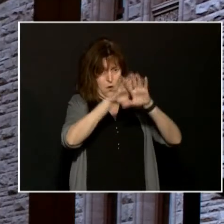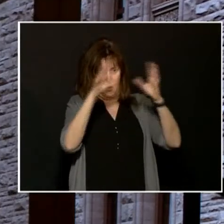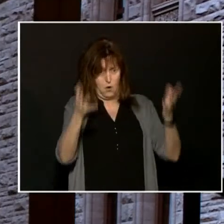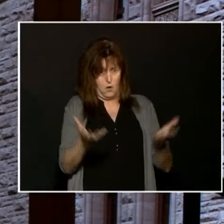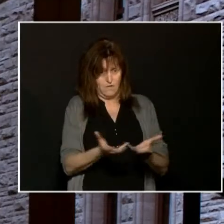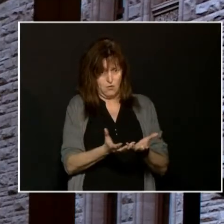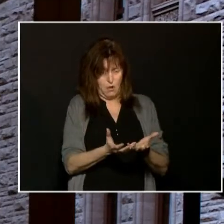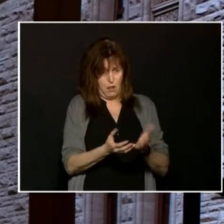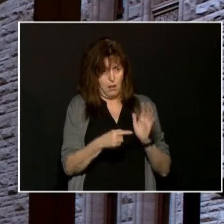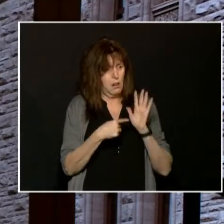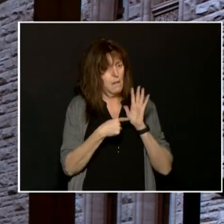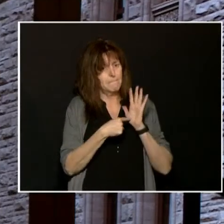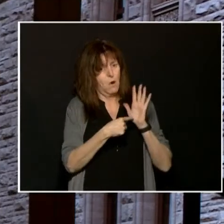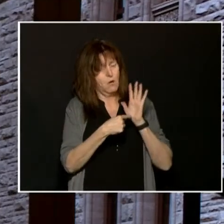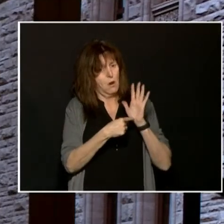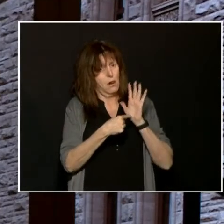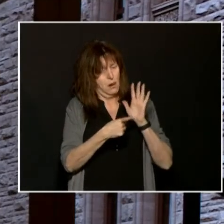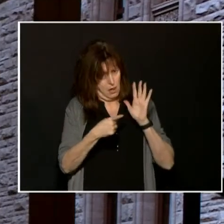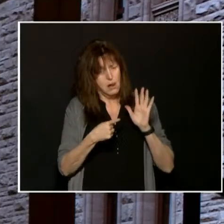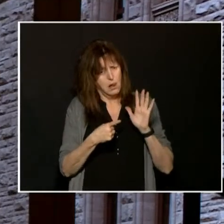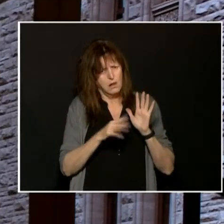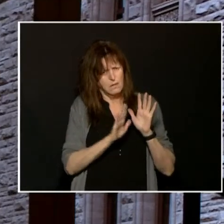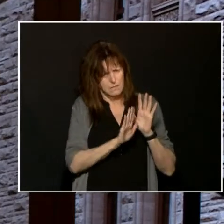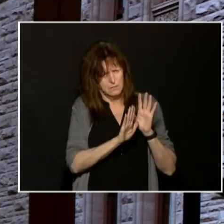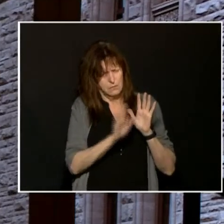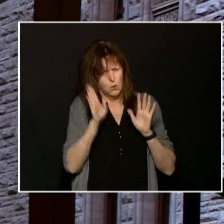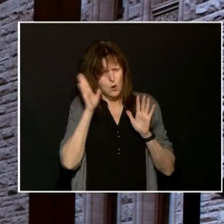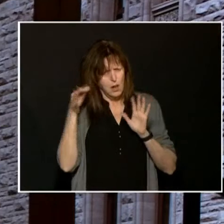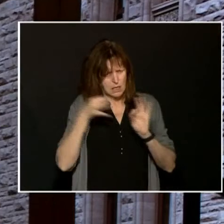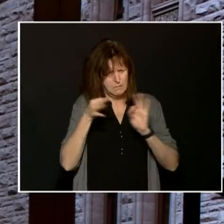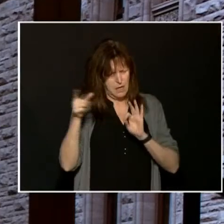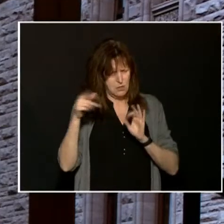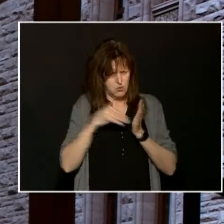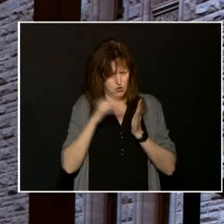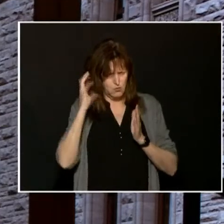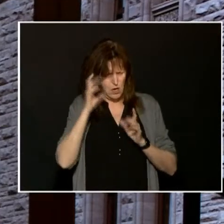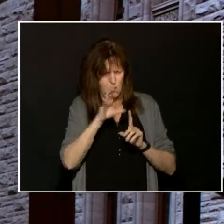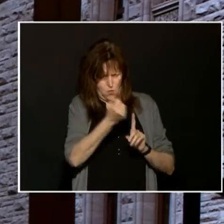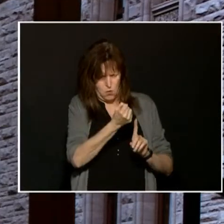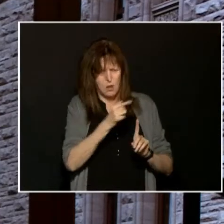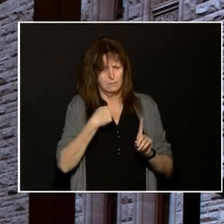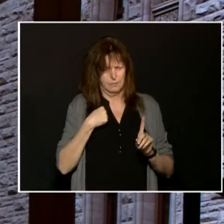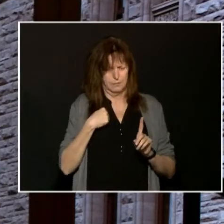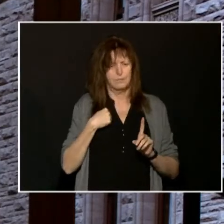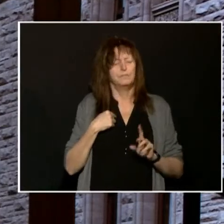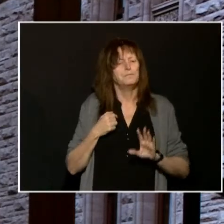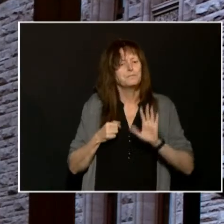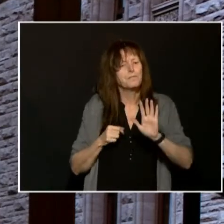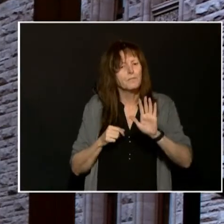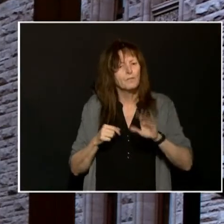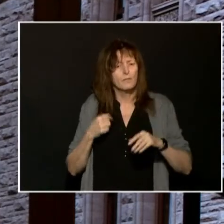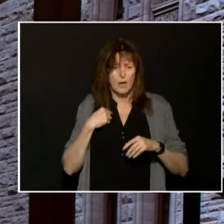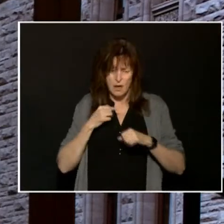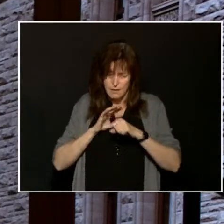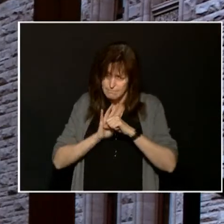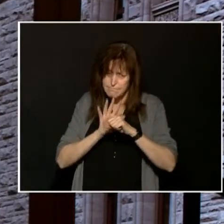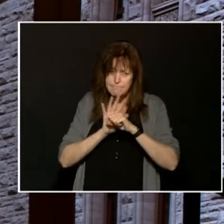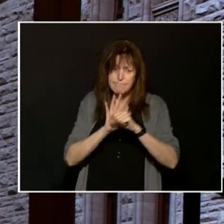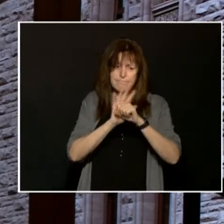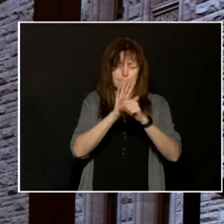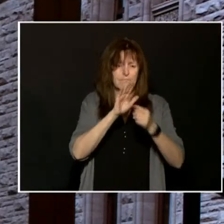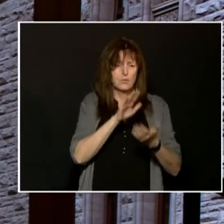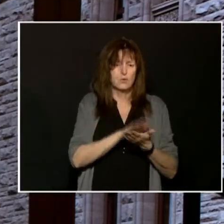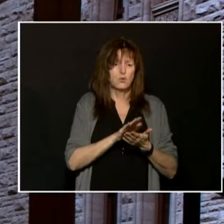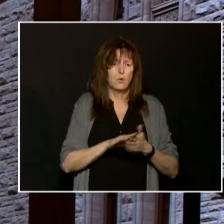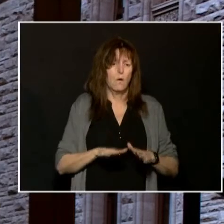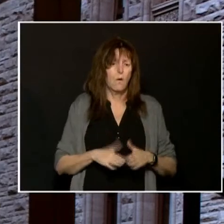in a moment again, and maybe elucidate on that. I have been pushing for schools to open now for